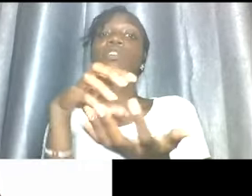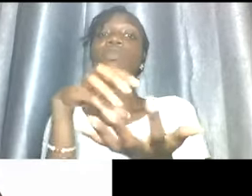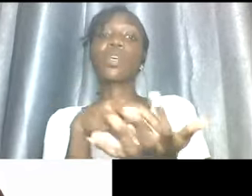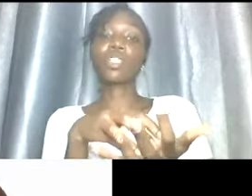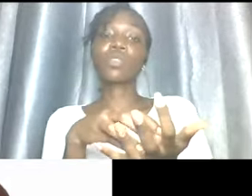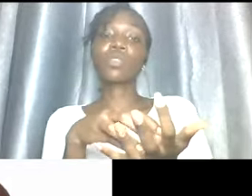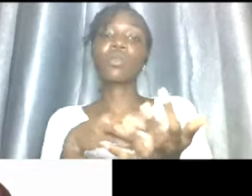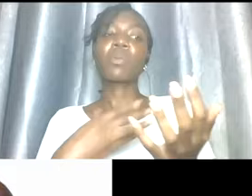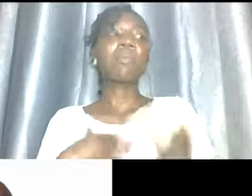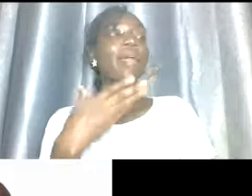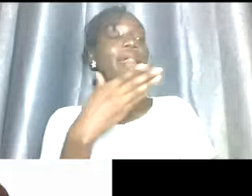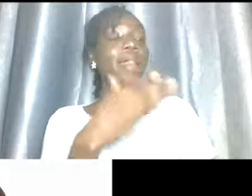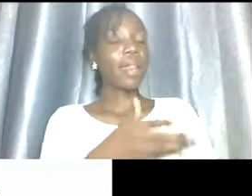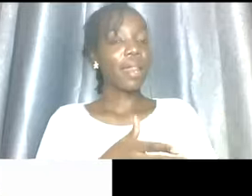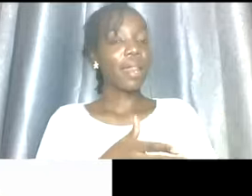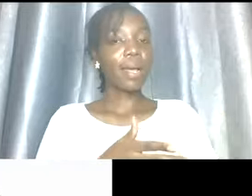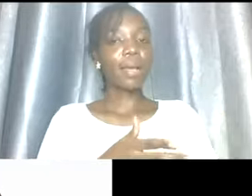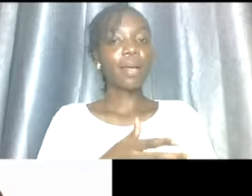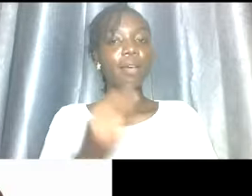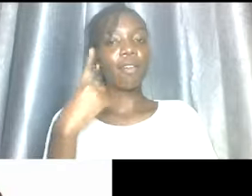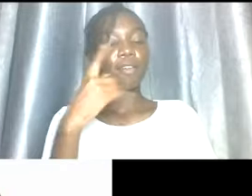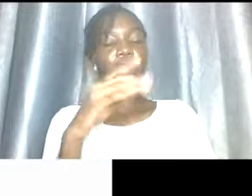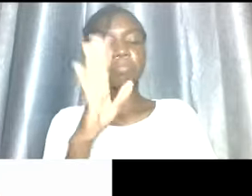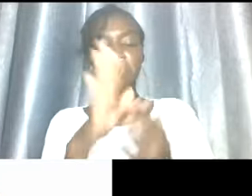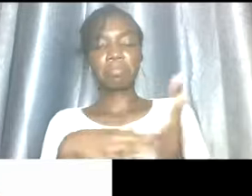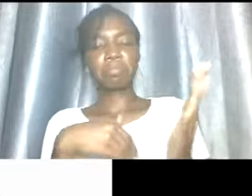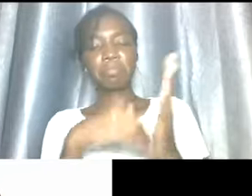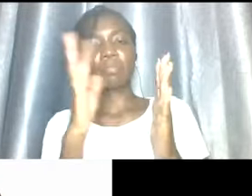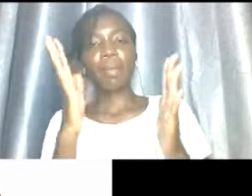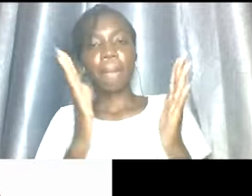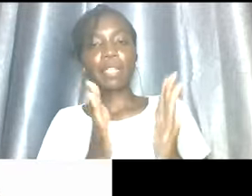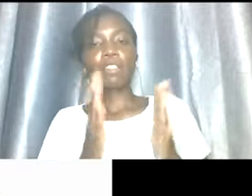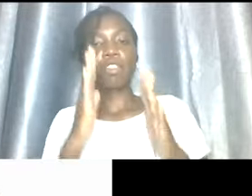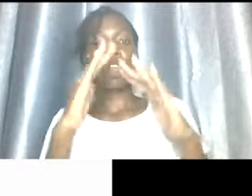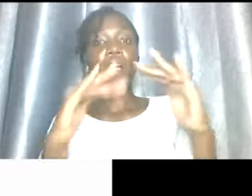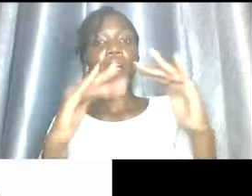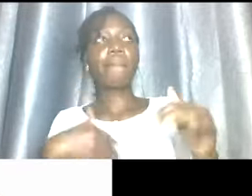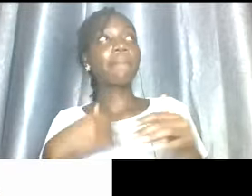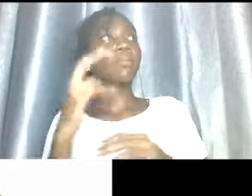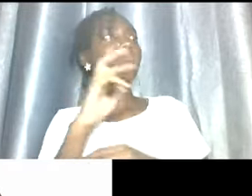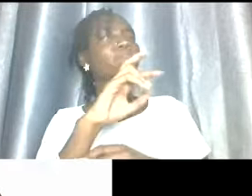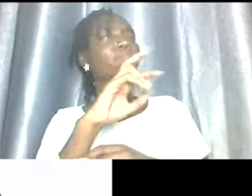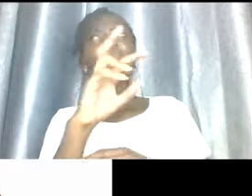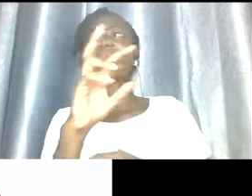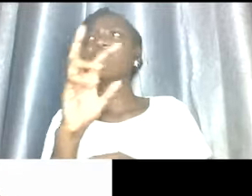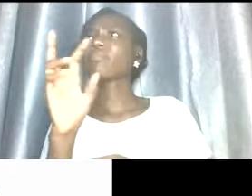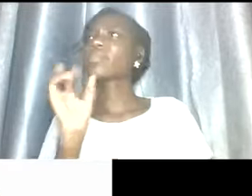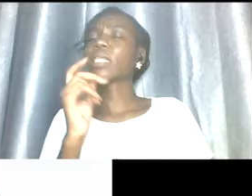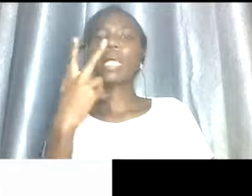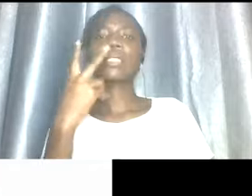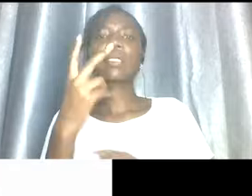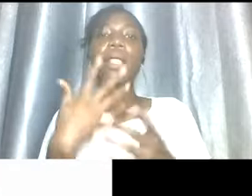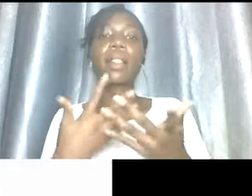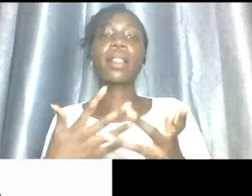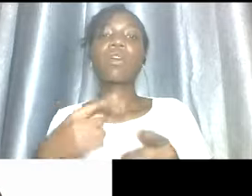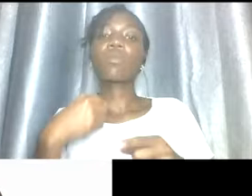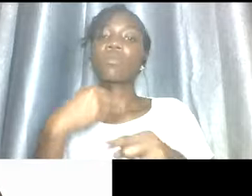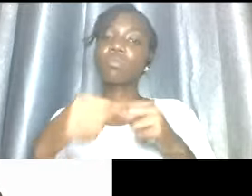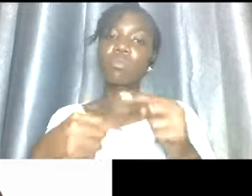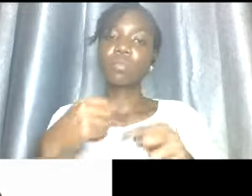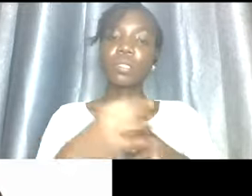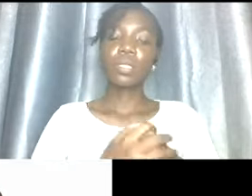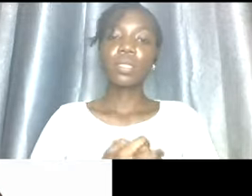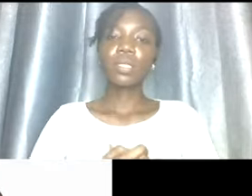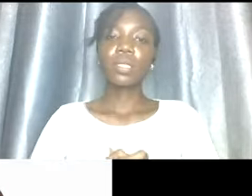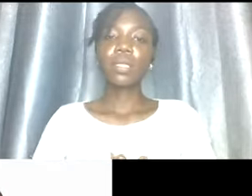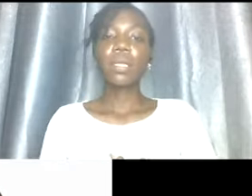a painter to paint a customer's house, I am looking around to see what else is going on. I may ask to use the bathroom to see